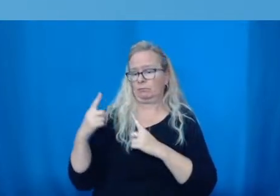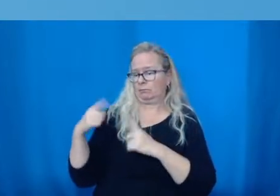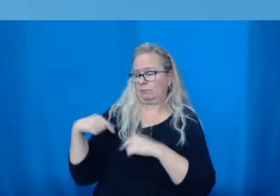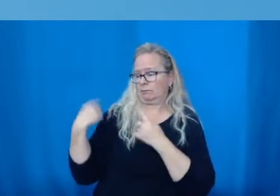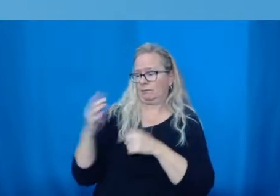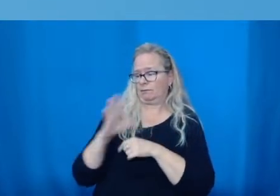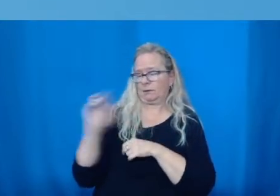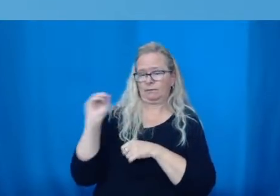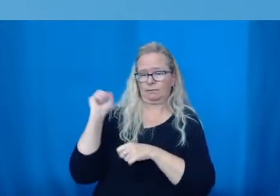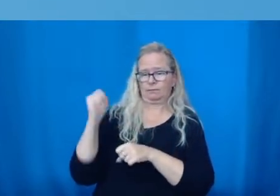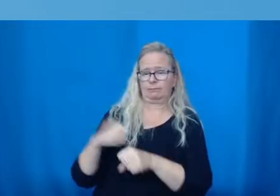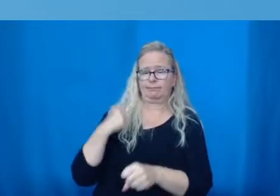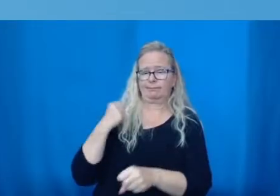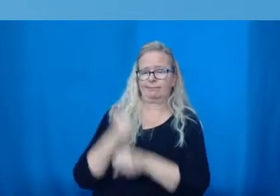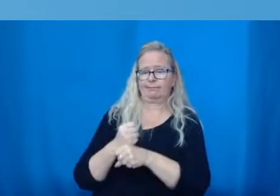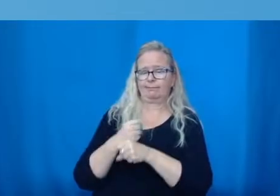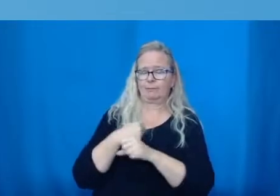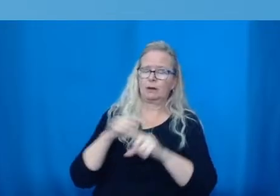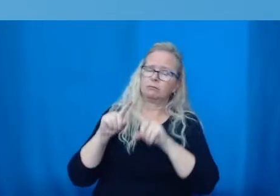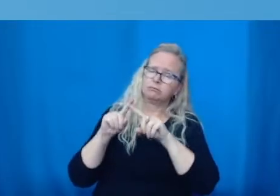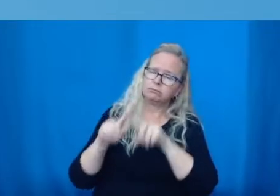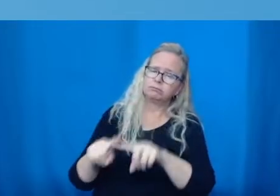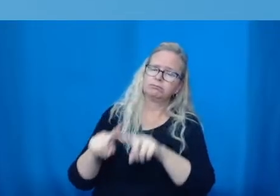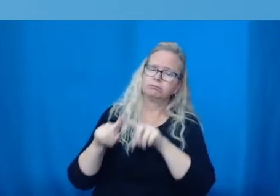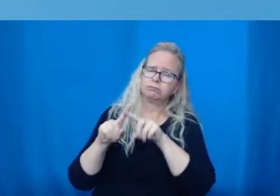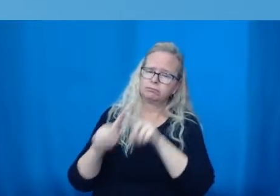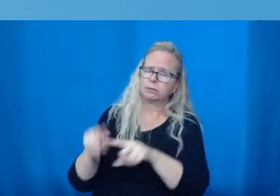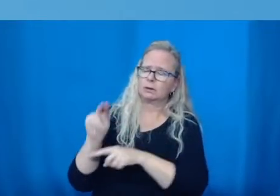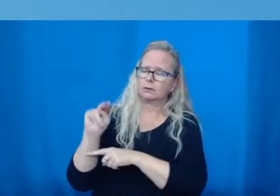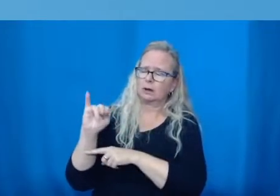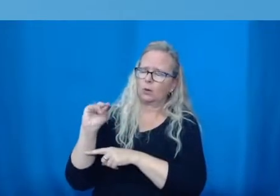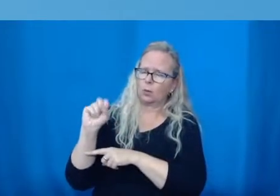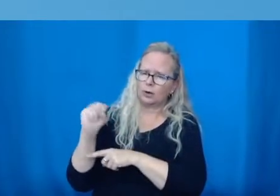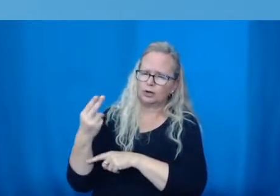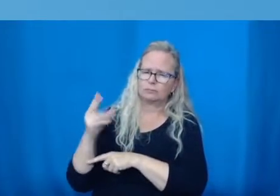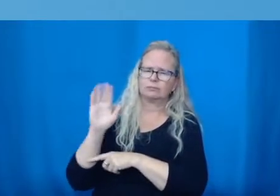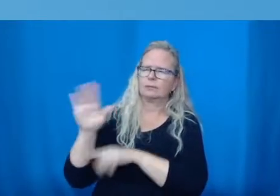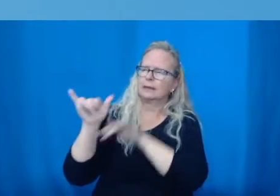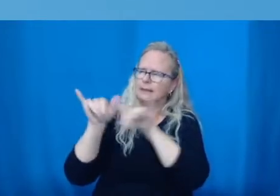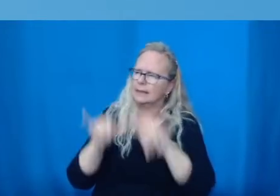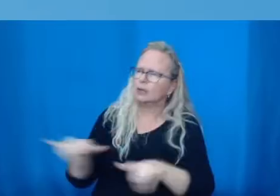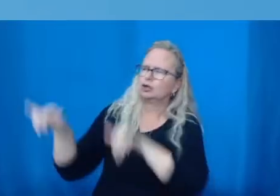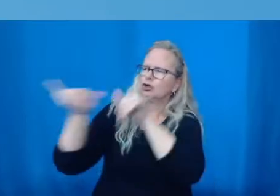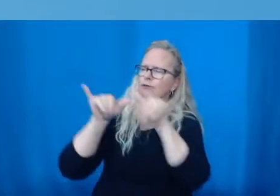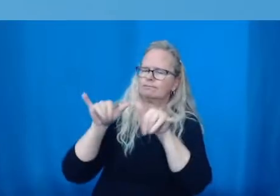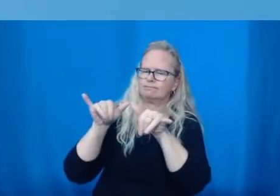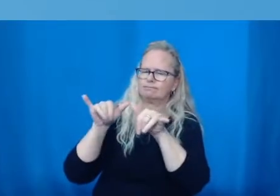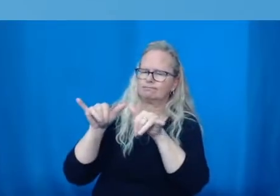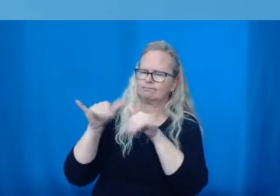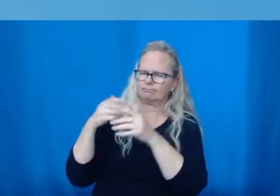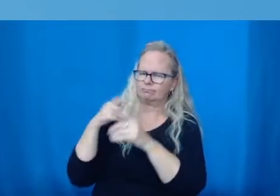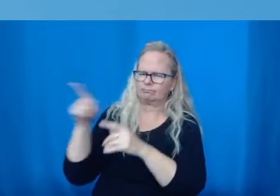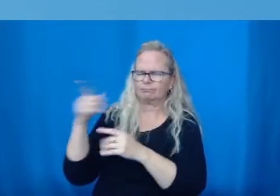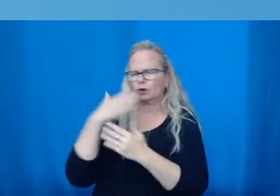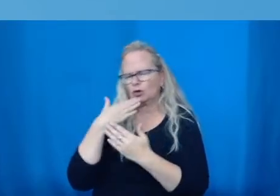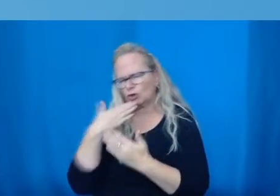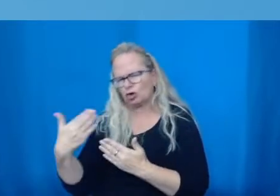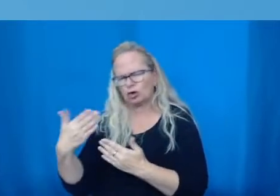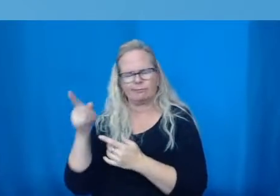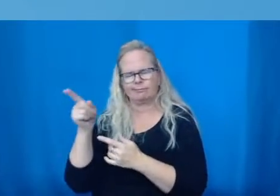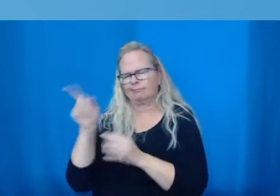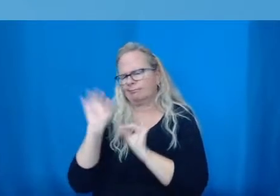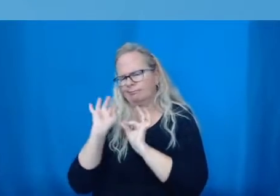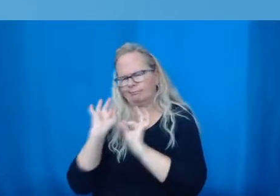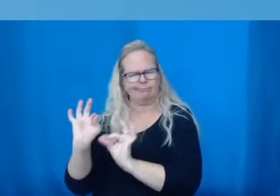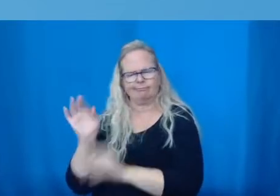has, again, proven extremely reliable. So that is what to look out for when sourcing a respirator